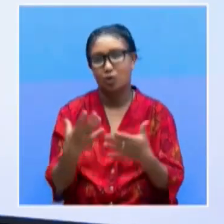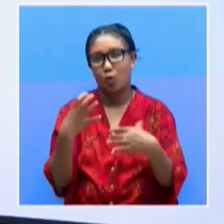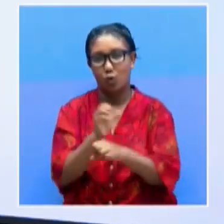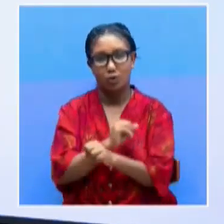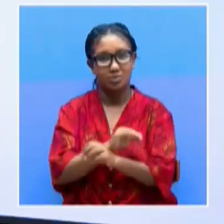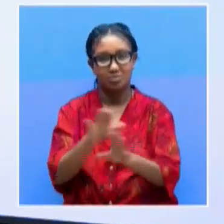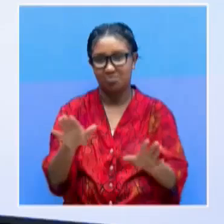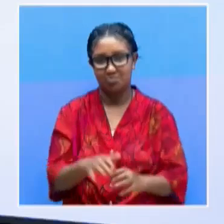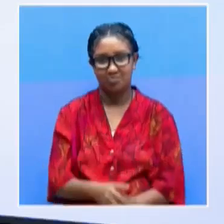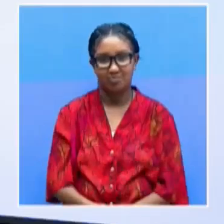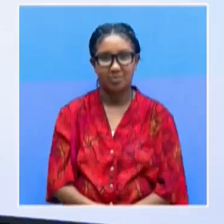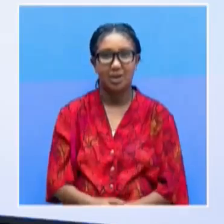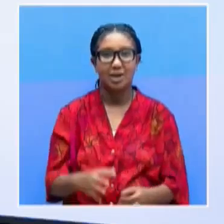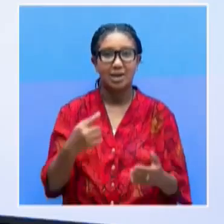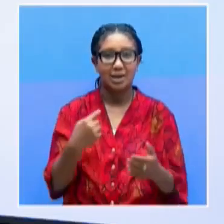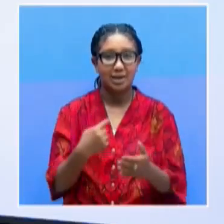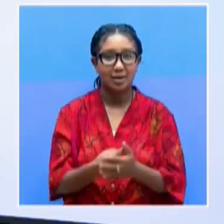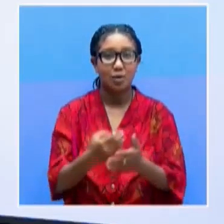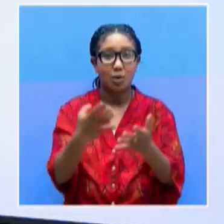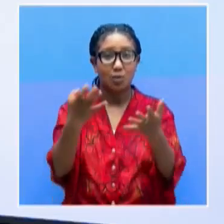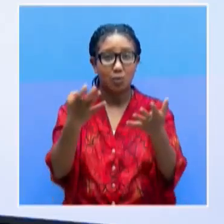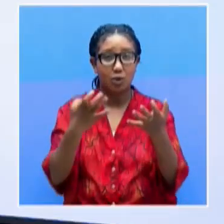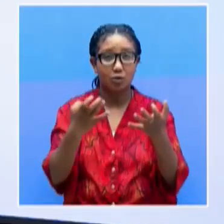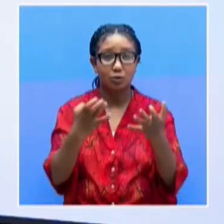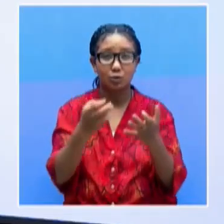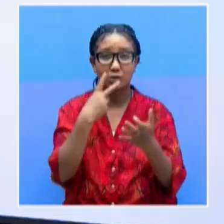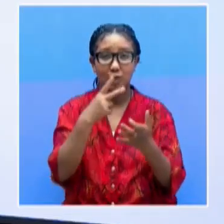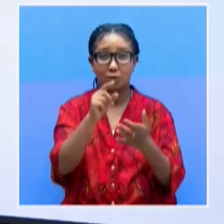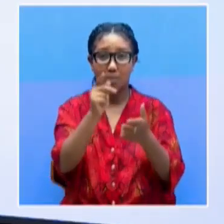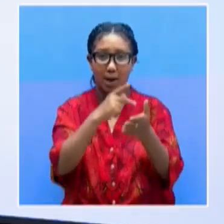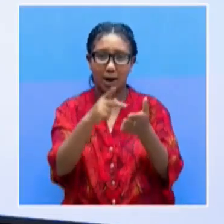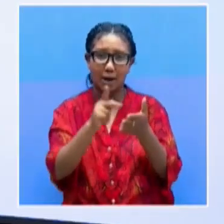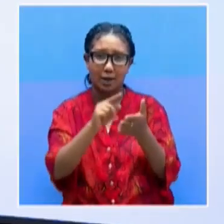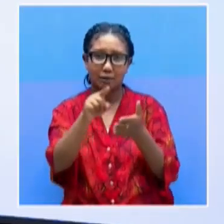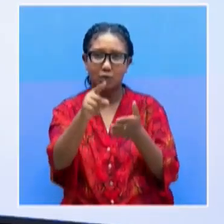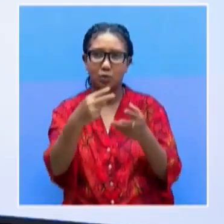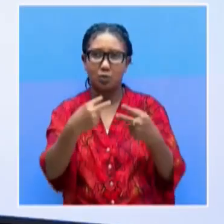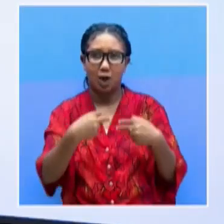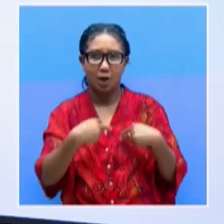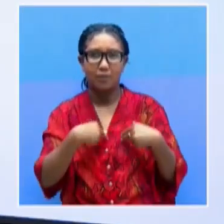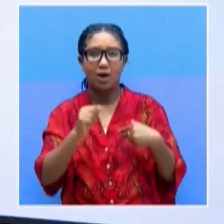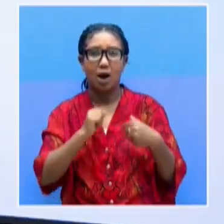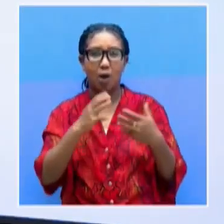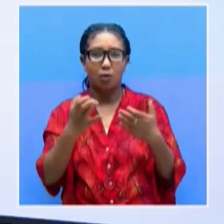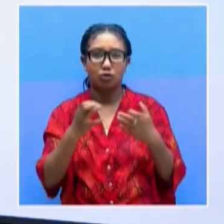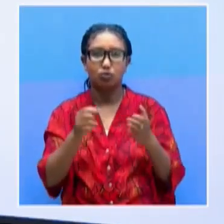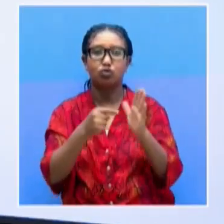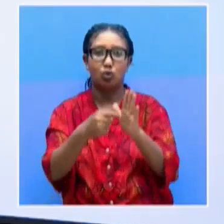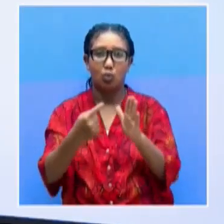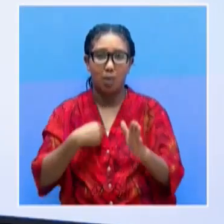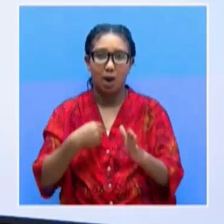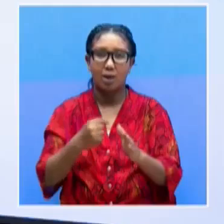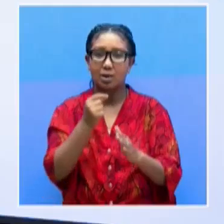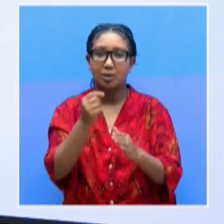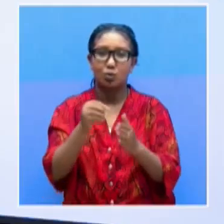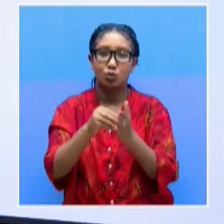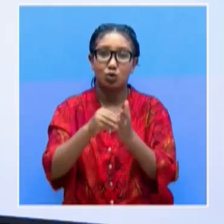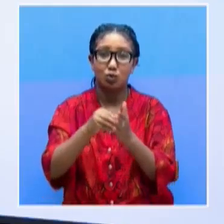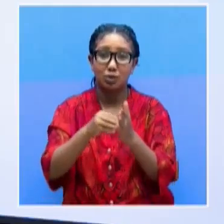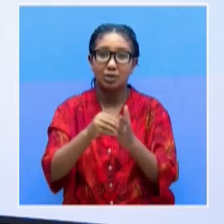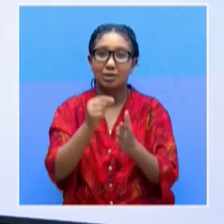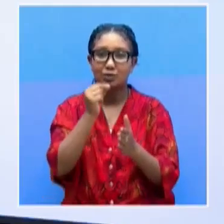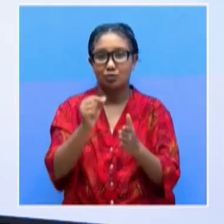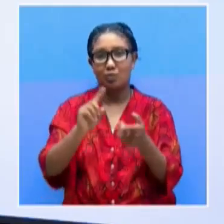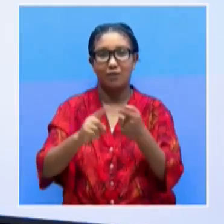conclusion. Here, when you want to see your paragraph, what do we have? I wanted to show my wobbly tooth to